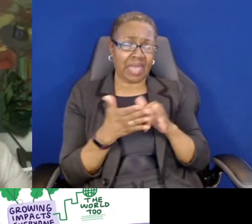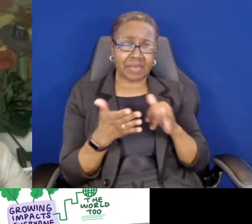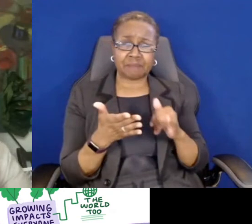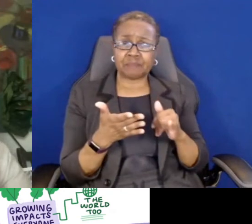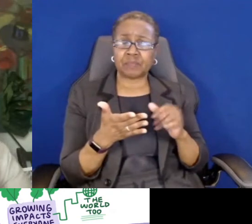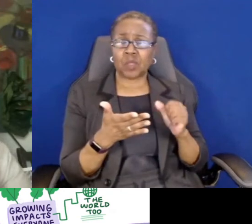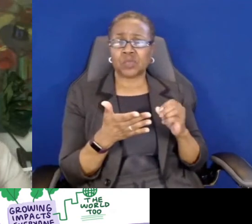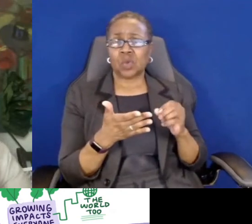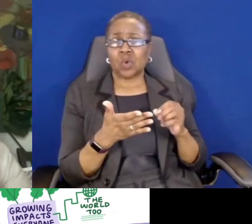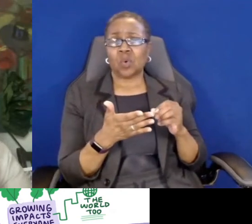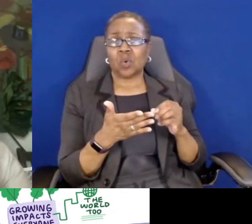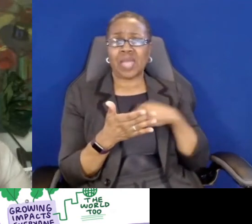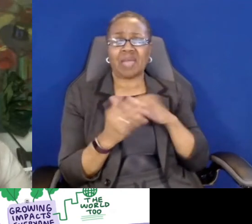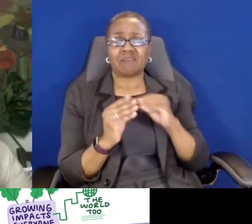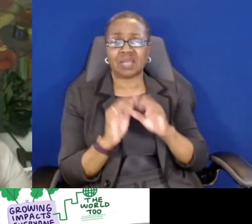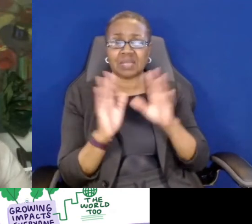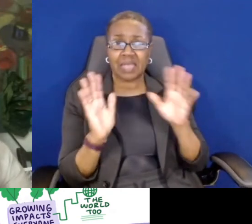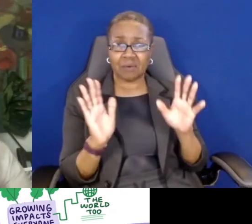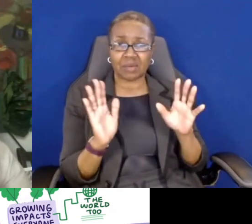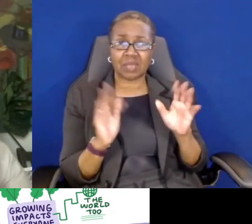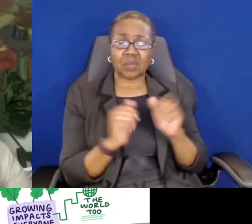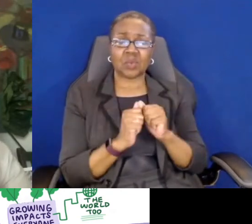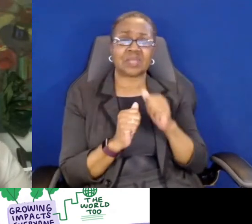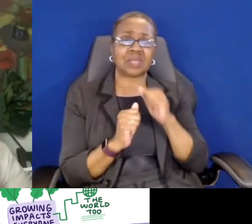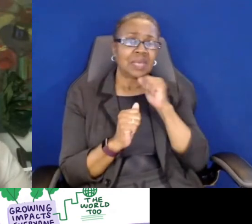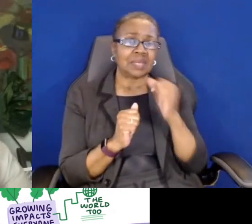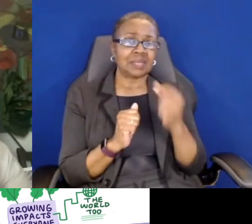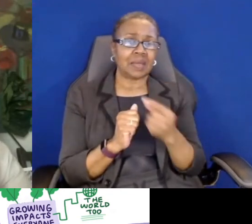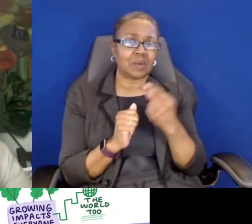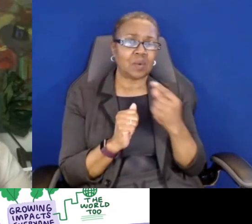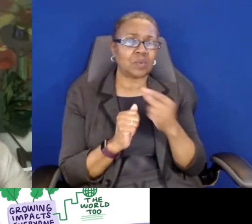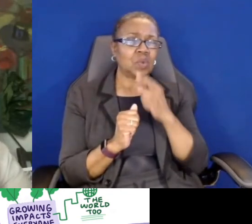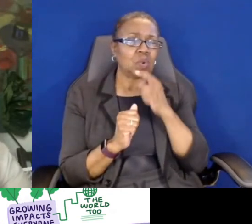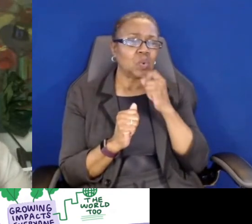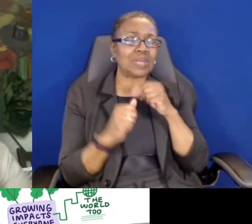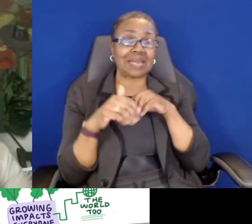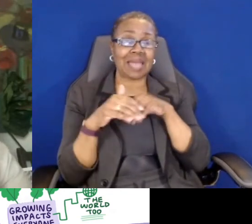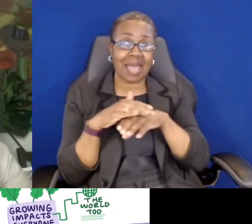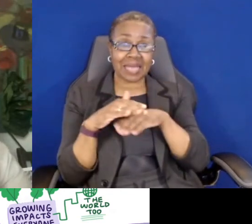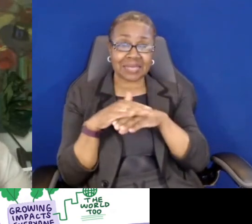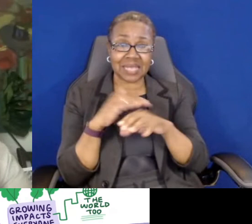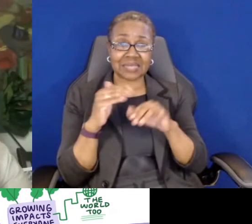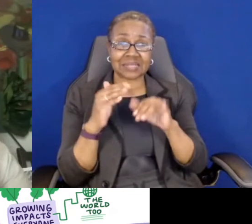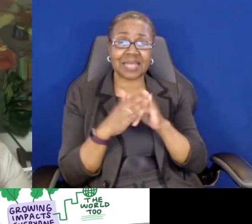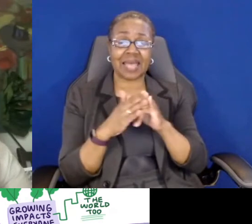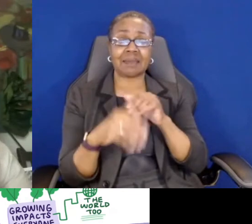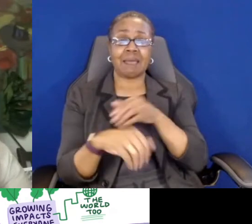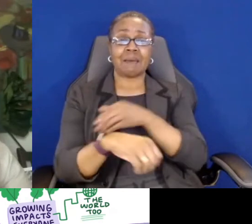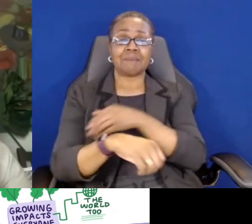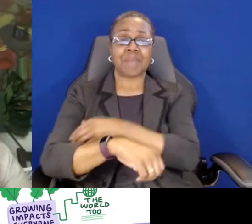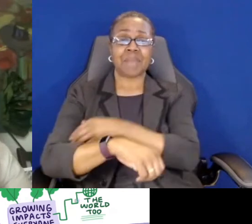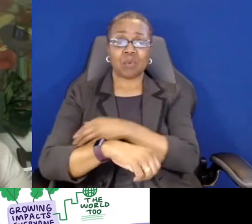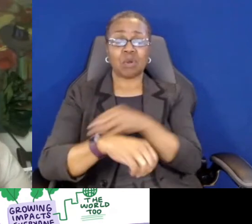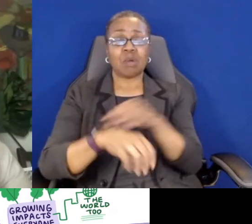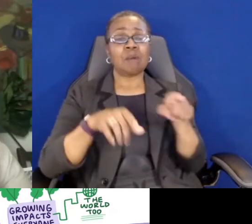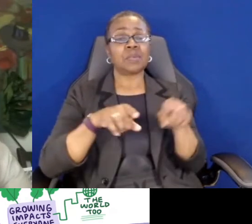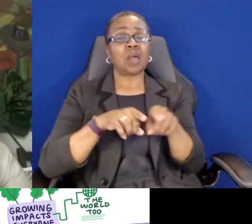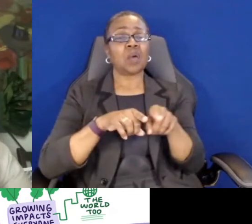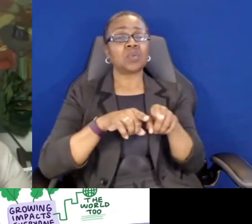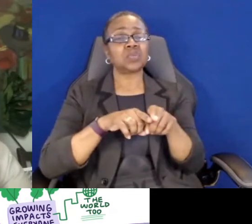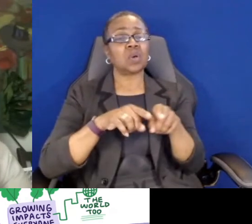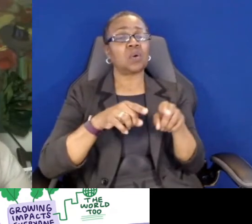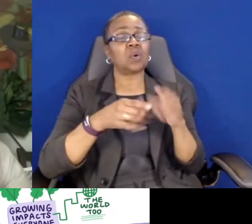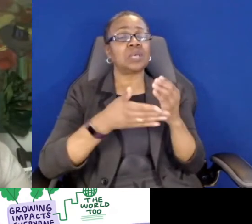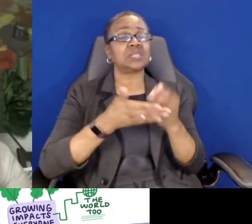is clarity around not only who can access those levers, but also that it's something that